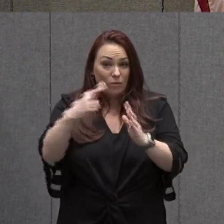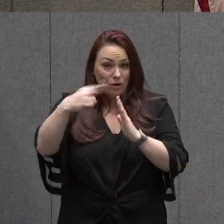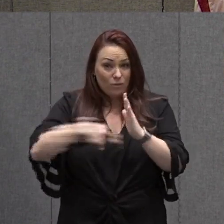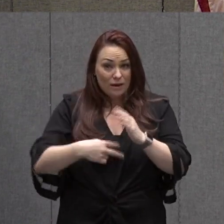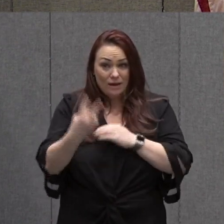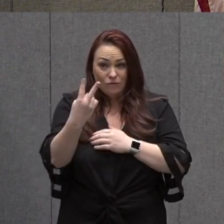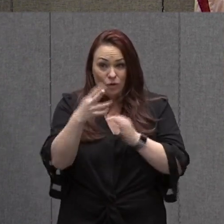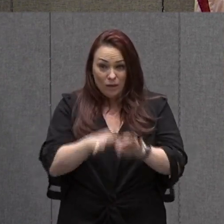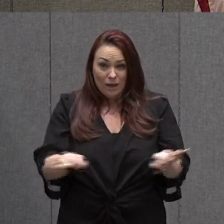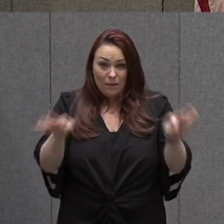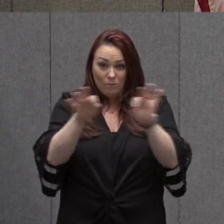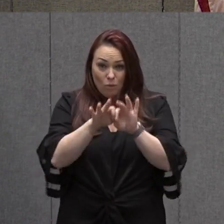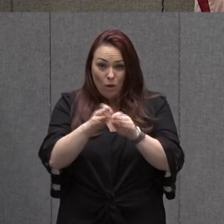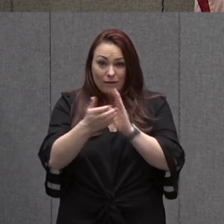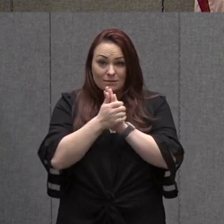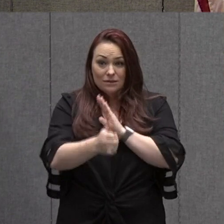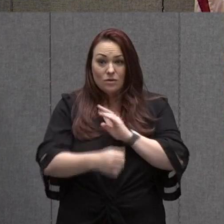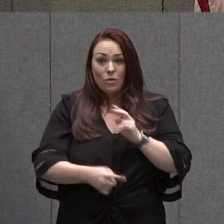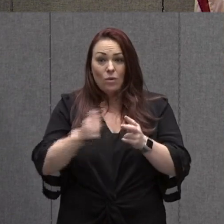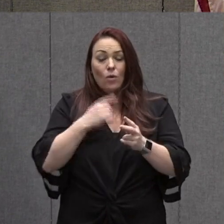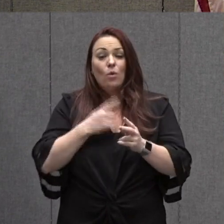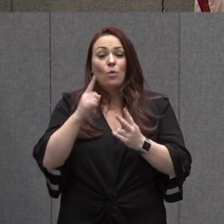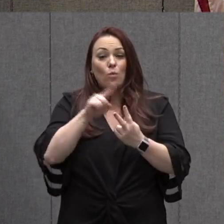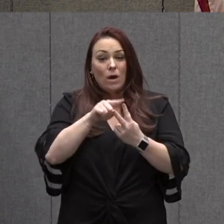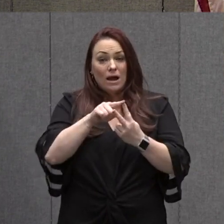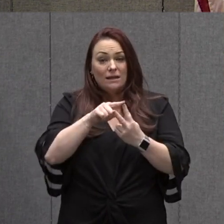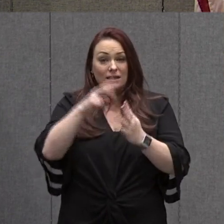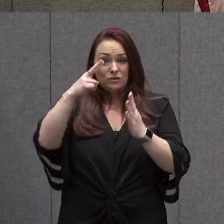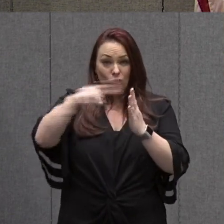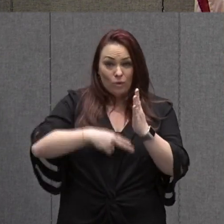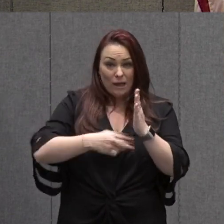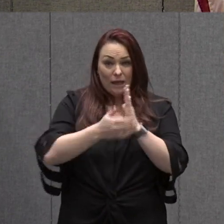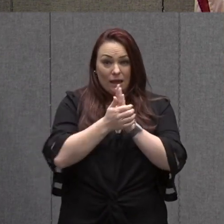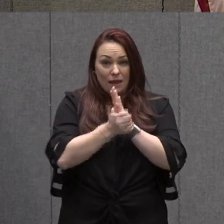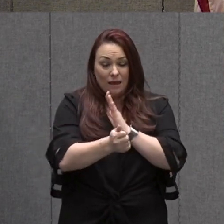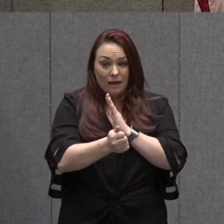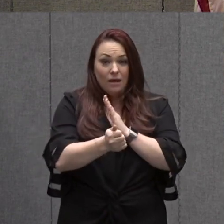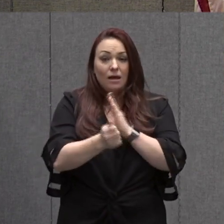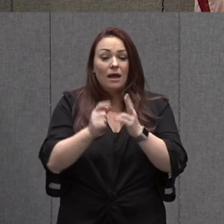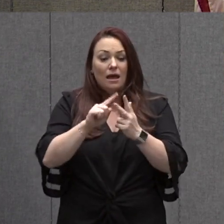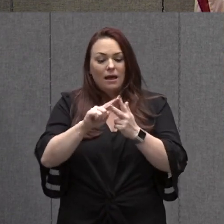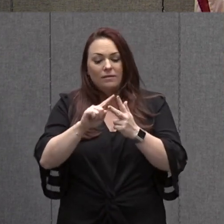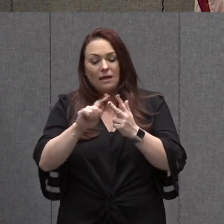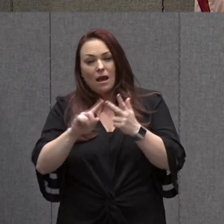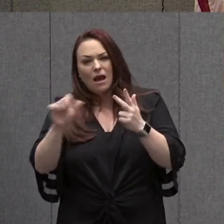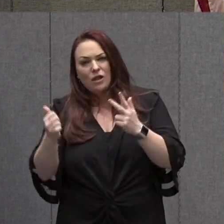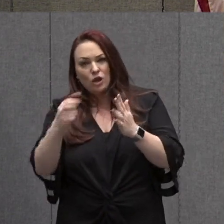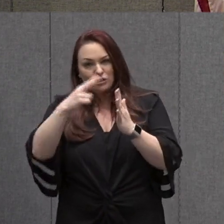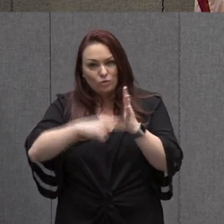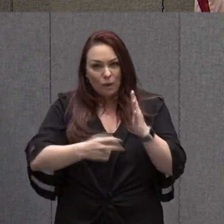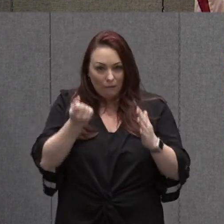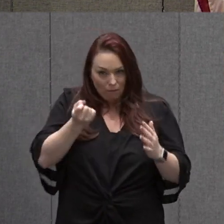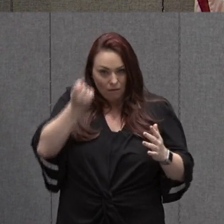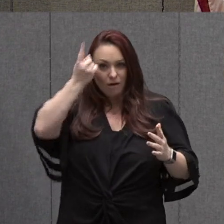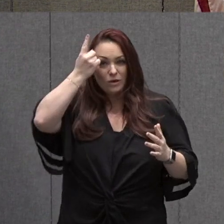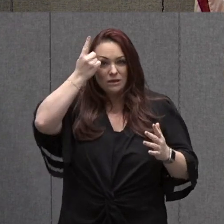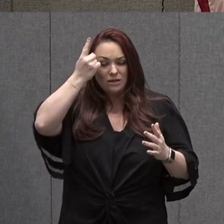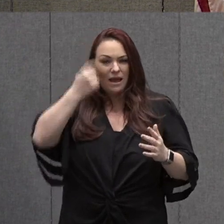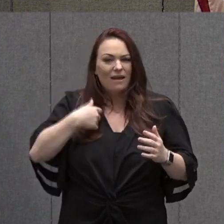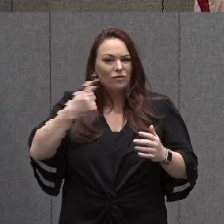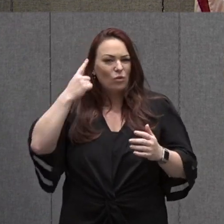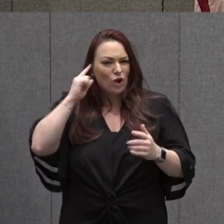is reading fluency, and the other is reading comprehension. Let's talk about fluency. Maybe you've heard